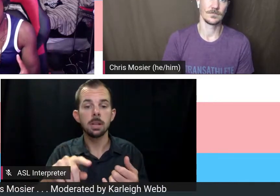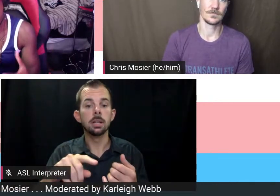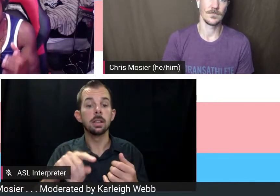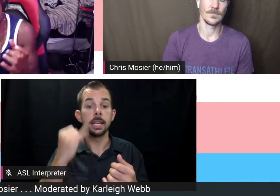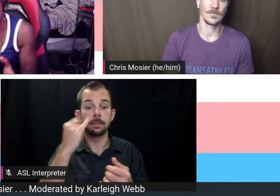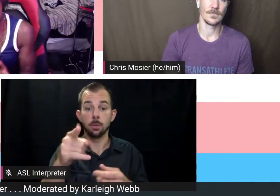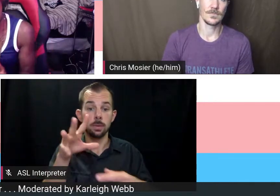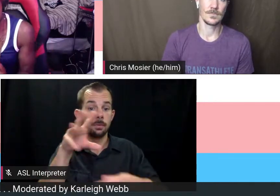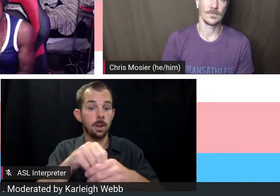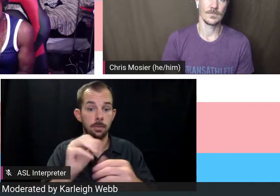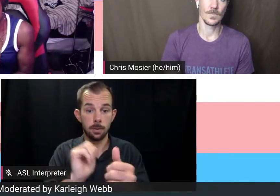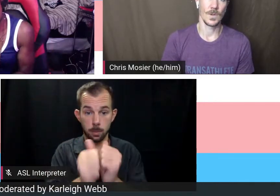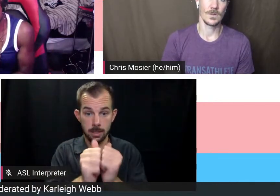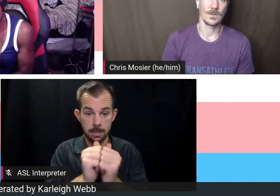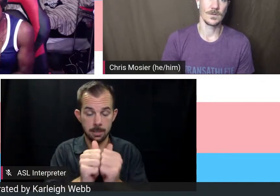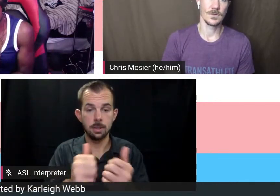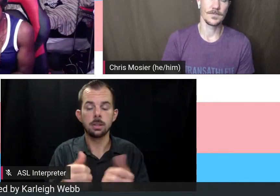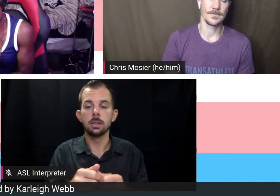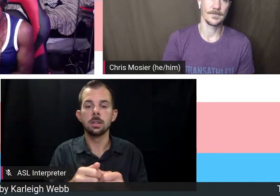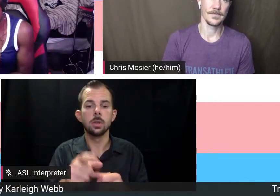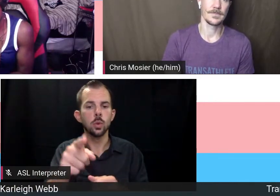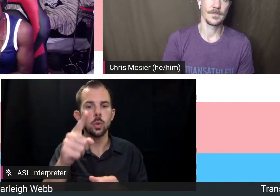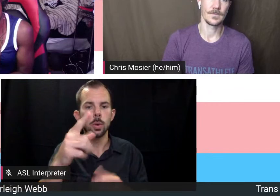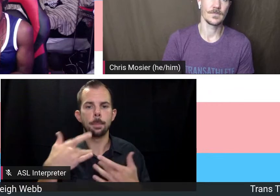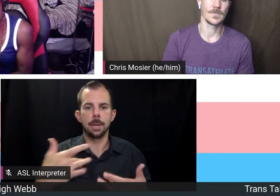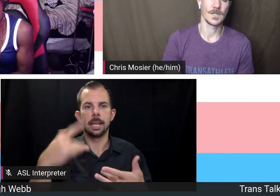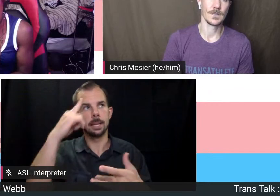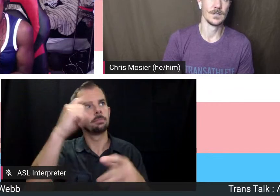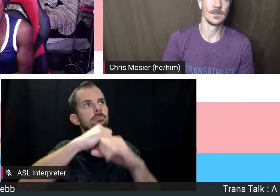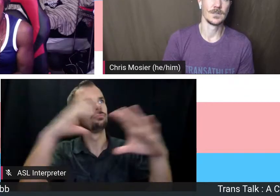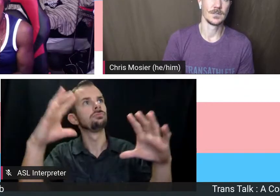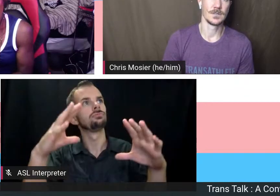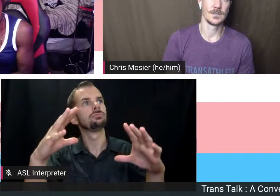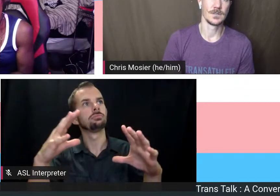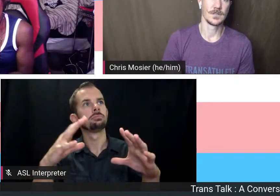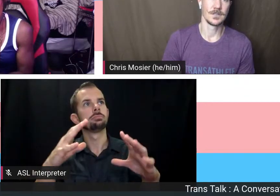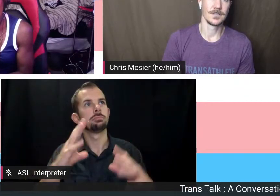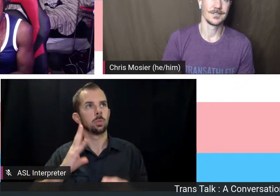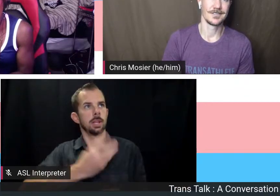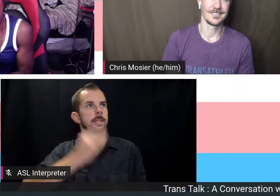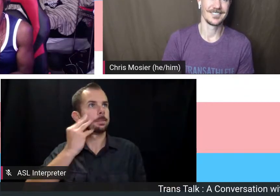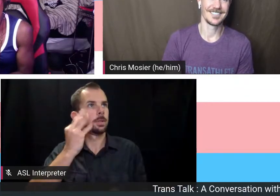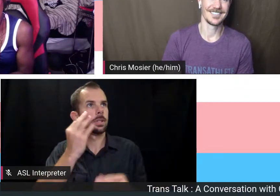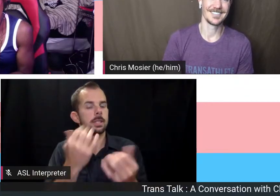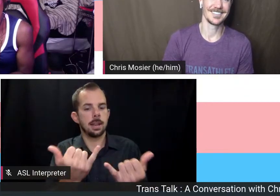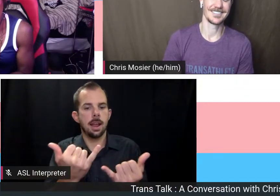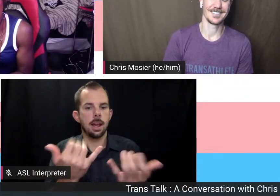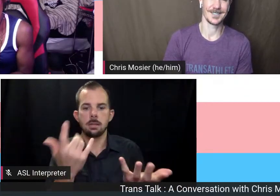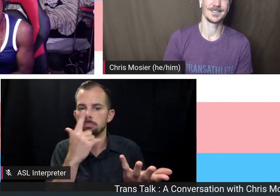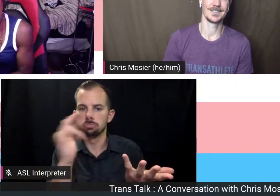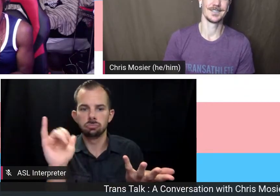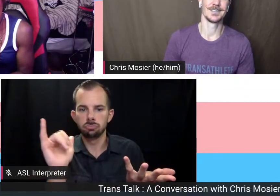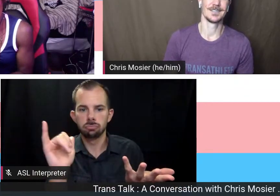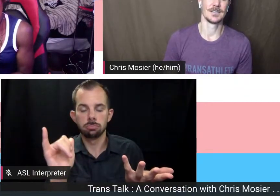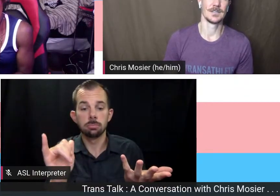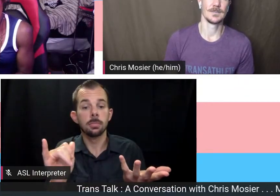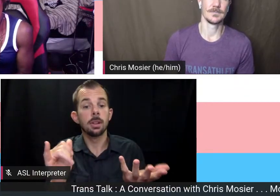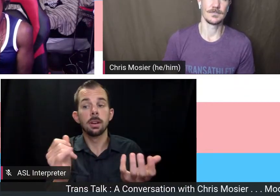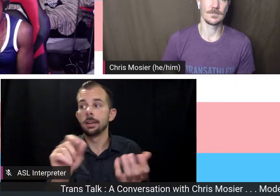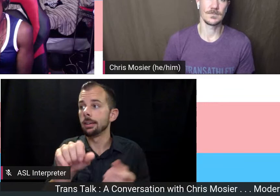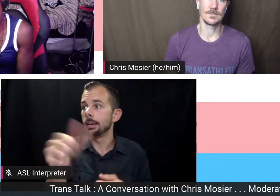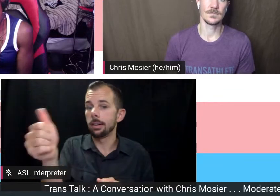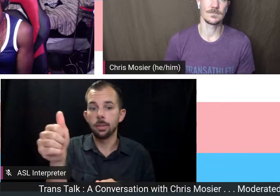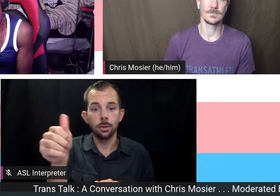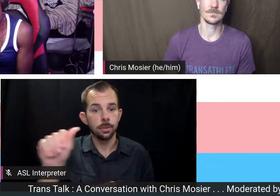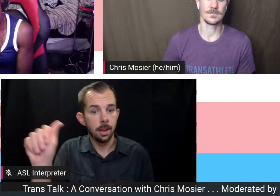mindset now as an athlete? Because there are some athletes who say, I don't think about being trans when I'm out there, when